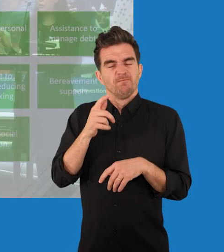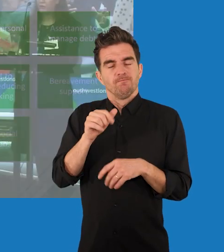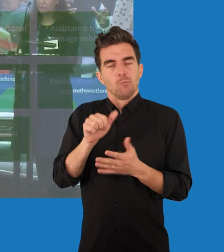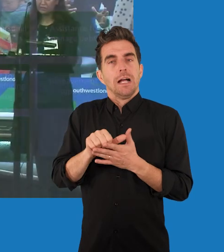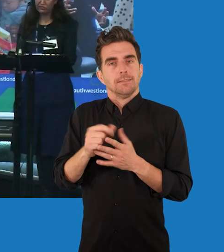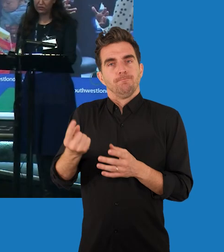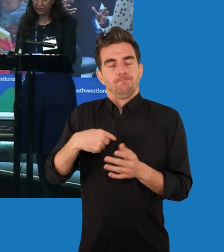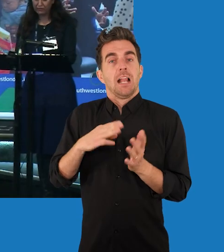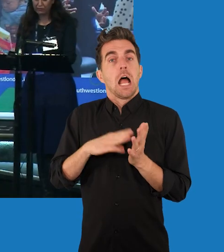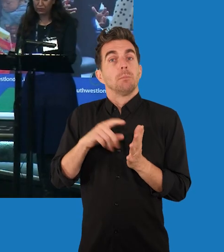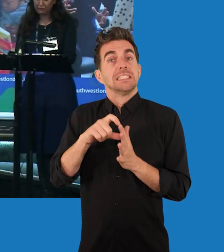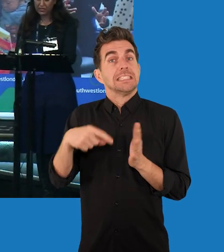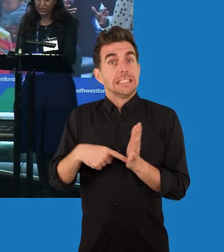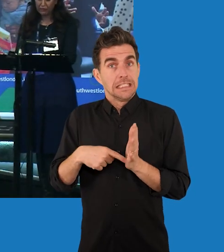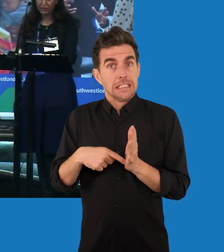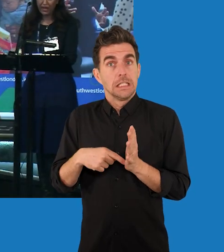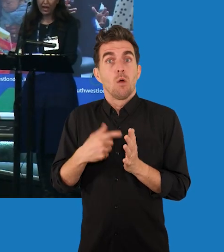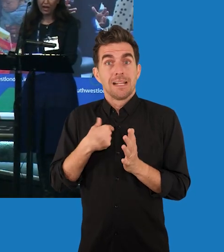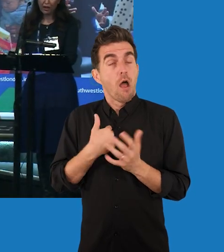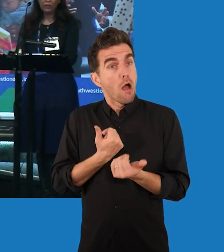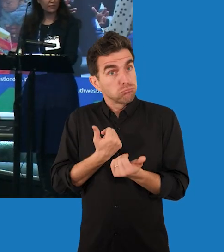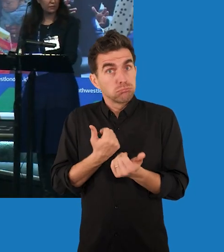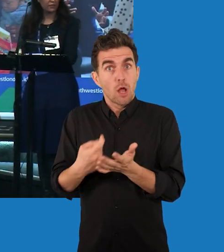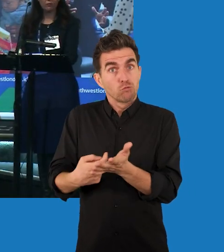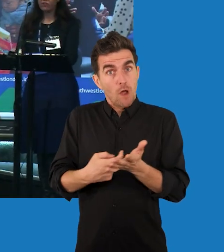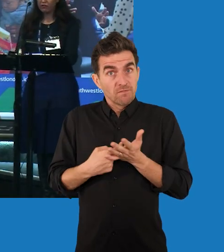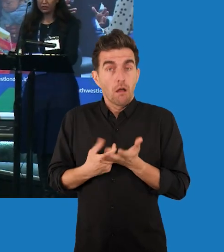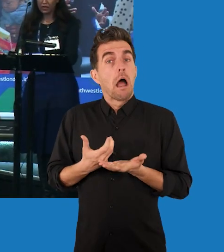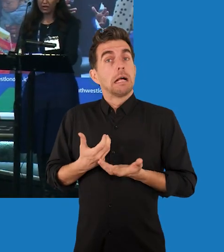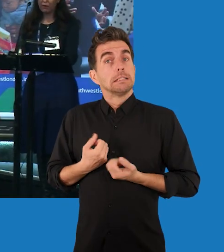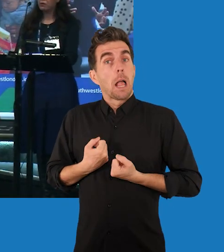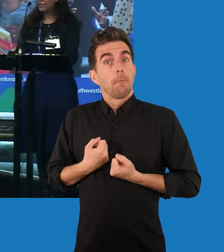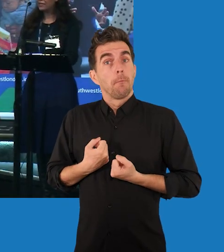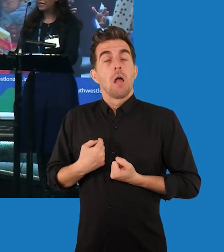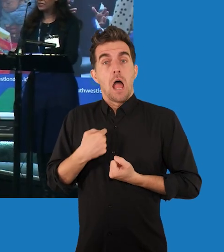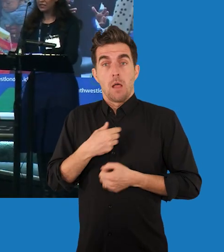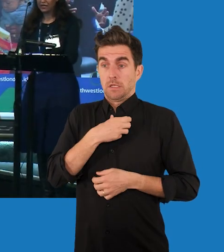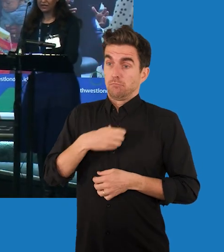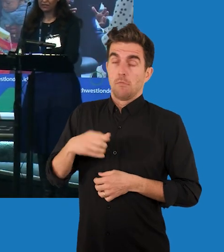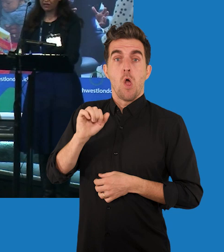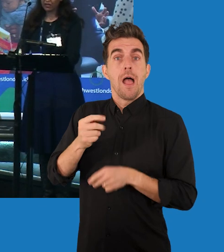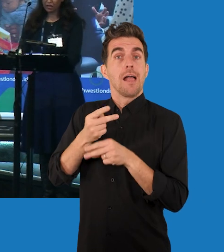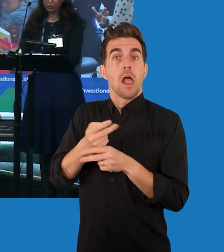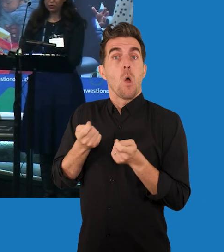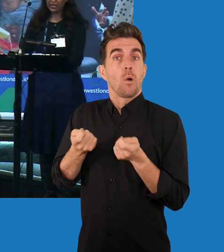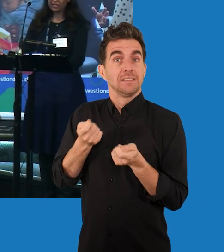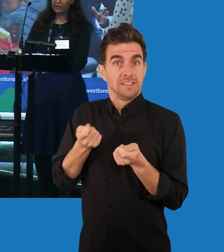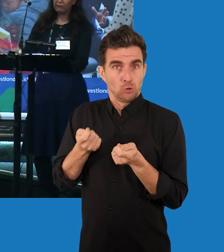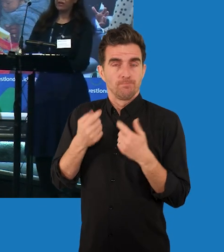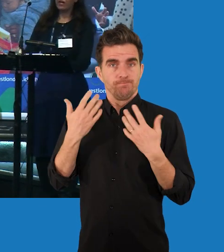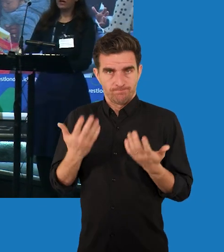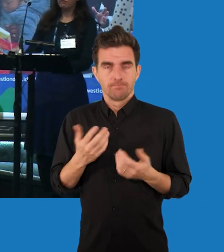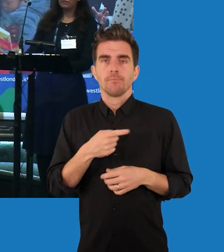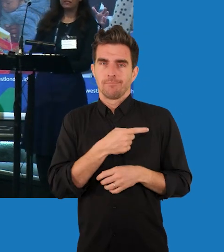is an appropriate patient to bring to an MDT. We accepted the referral. I was allocated as her care